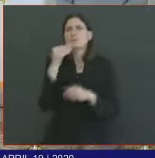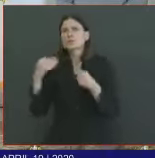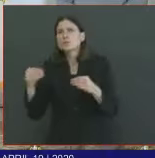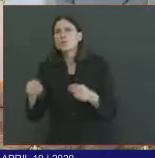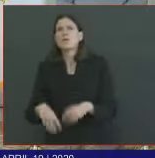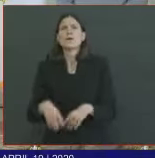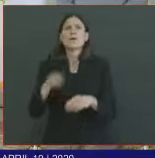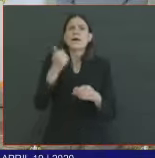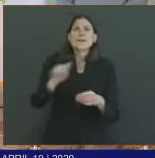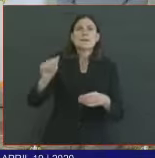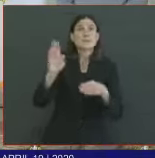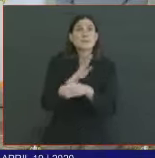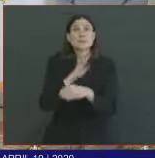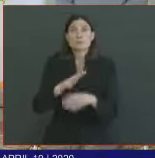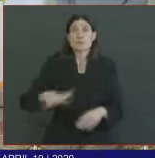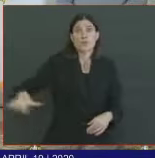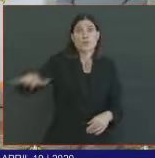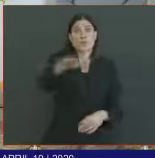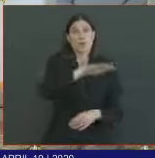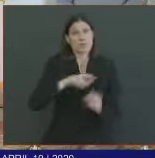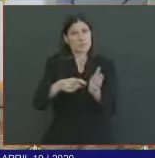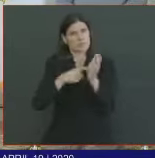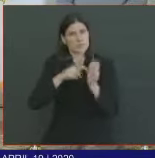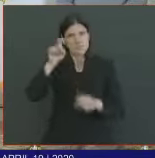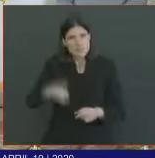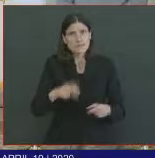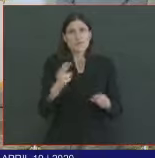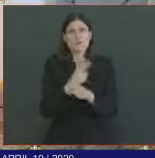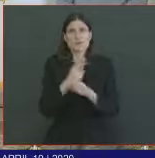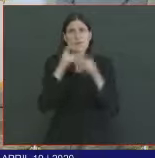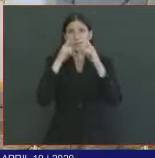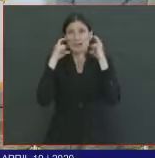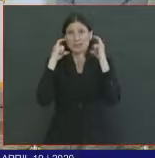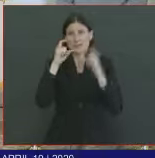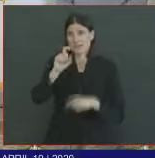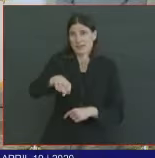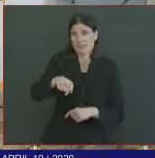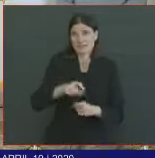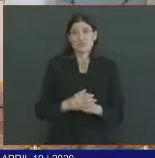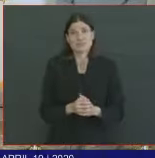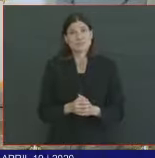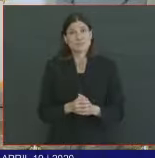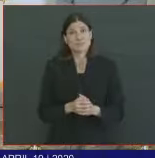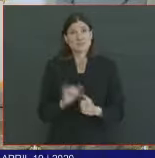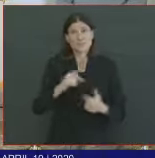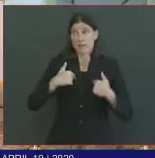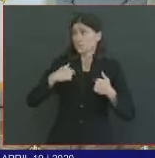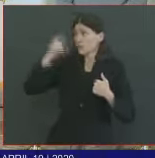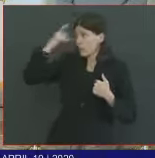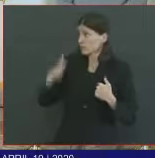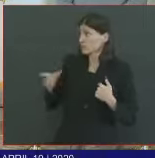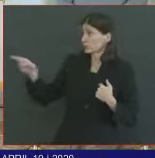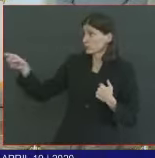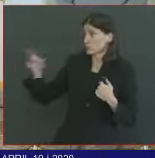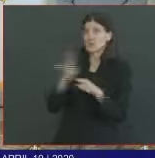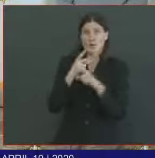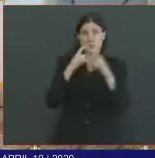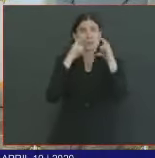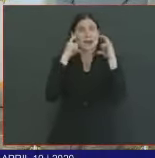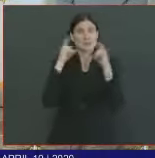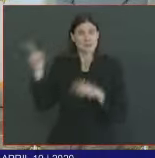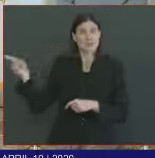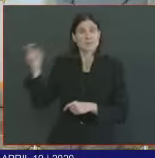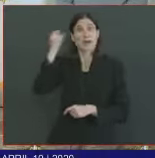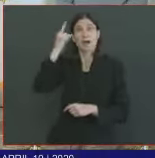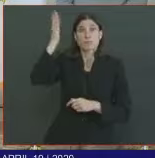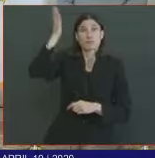covering. I want to assure you we're doing that. You know, I take my mask off to deliver the press conference, but